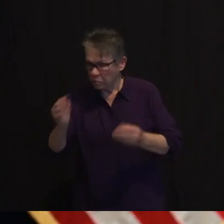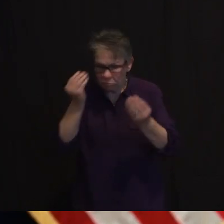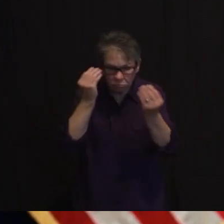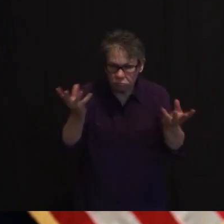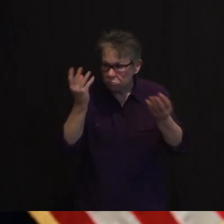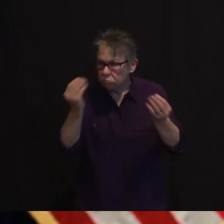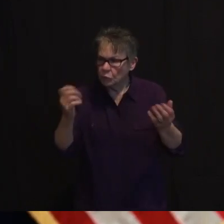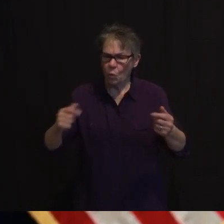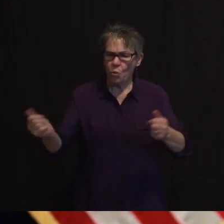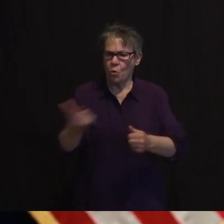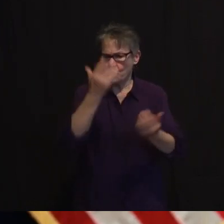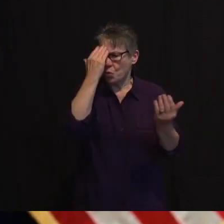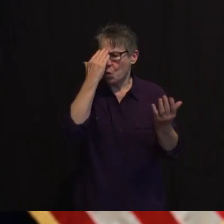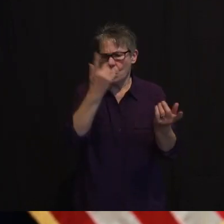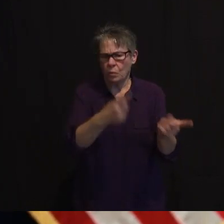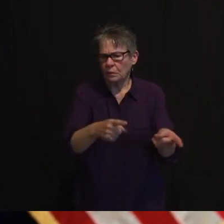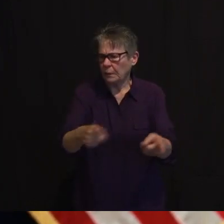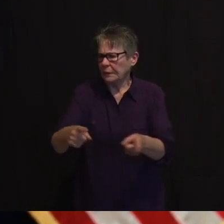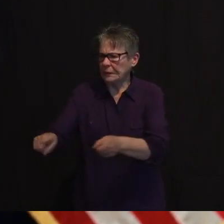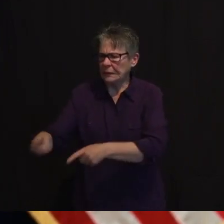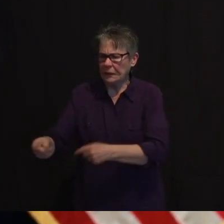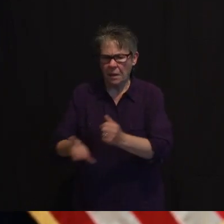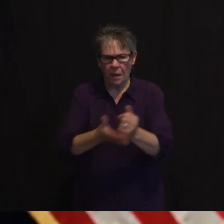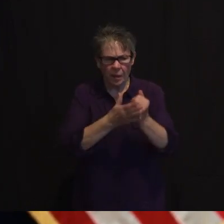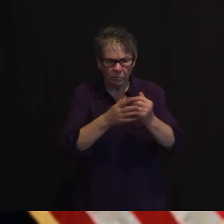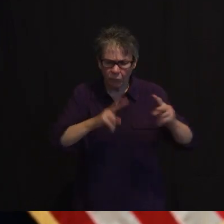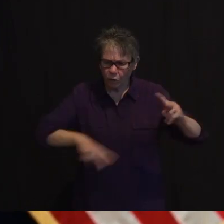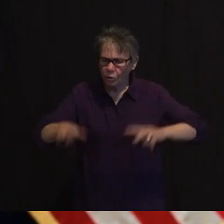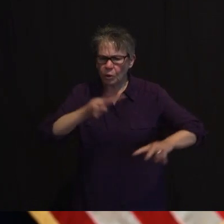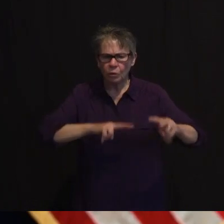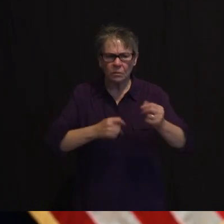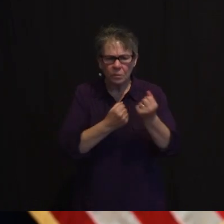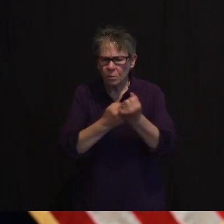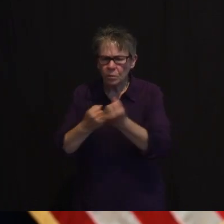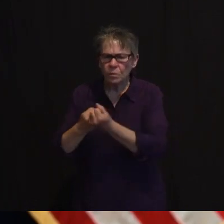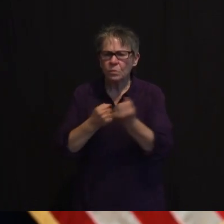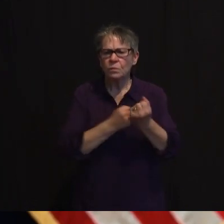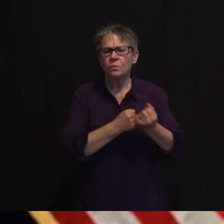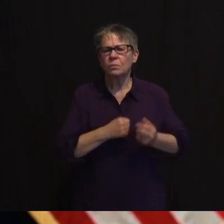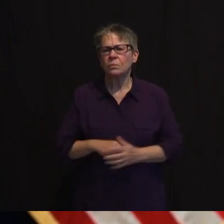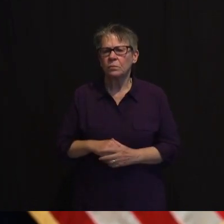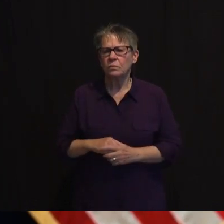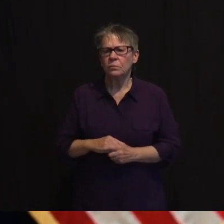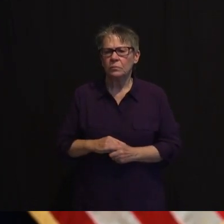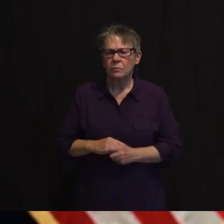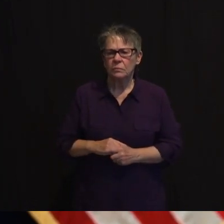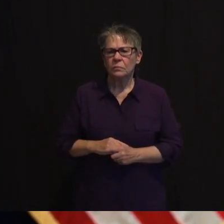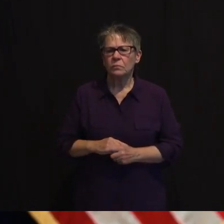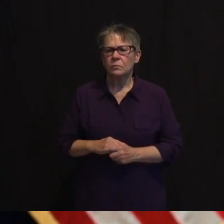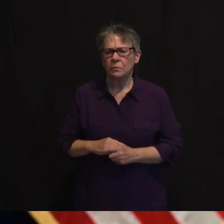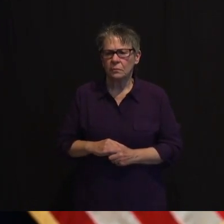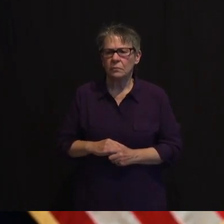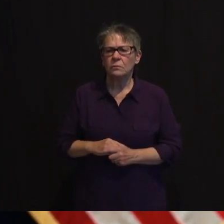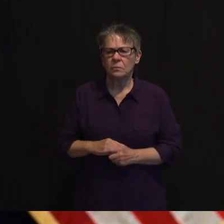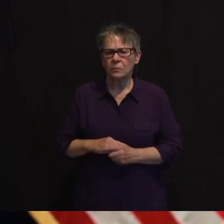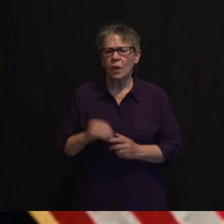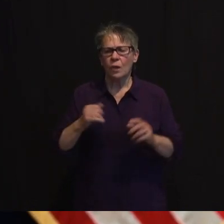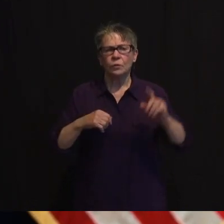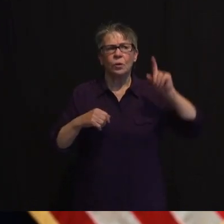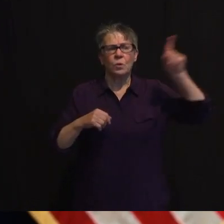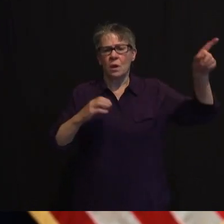with our congressional delegation. We had a very good call this morning in terms of both sides of the aisle, both